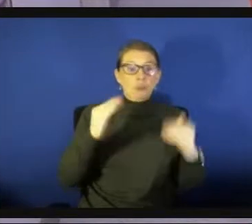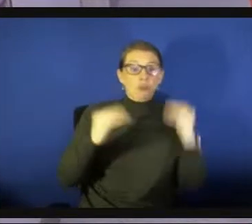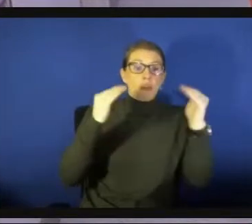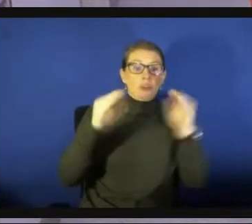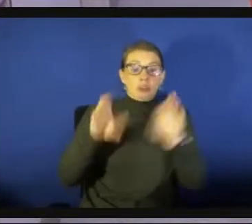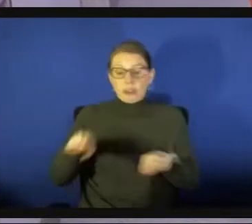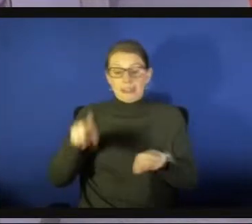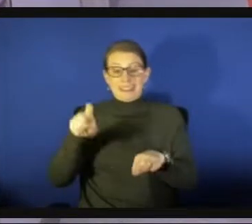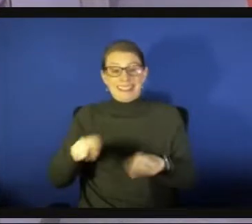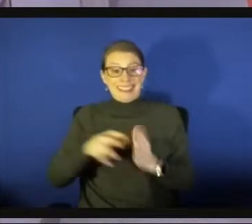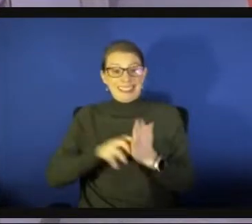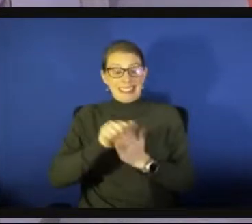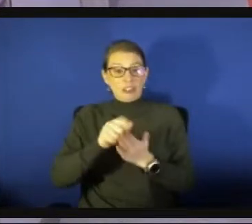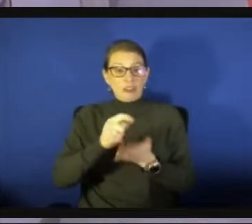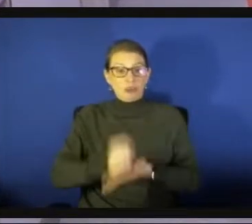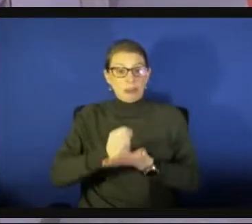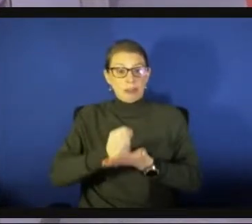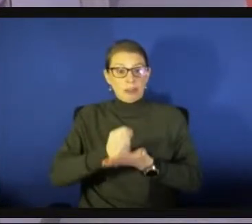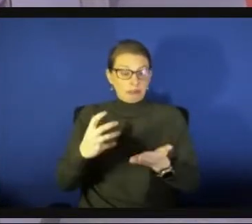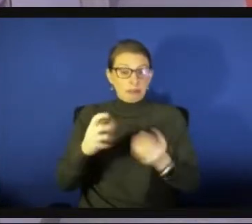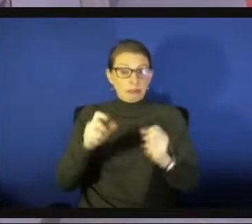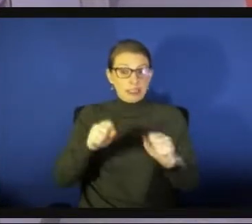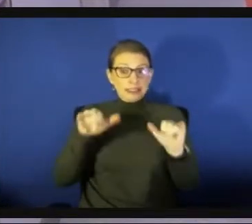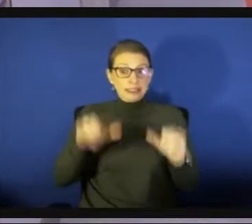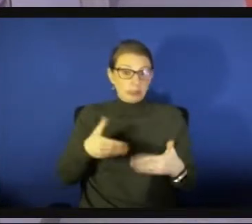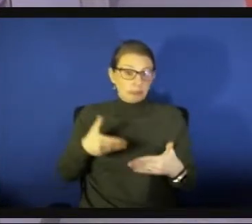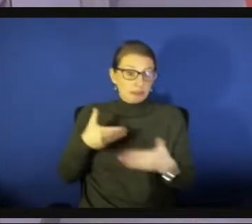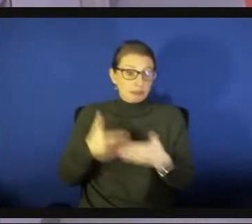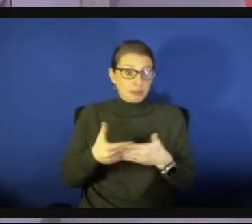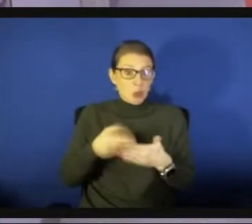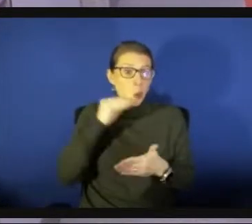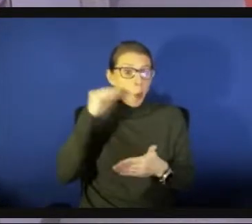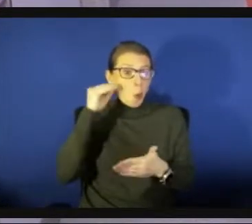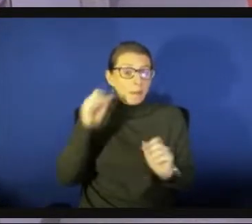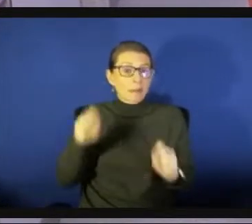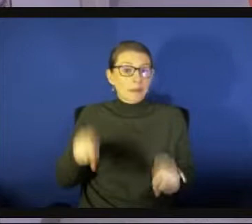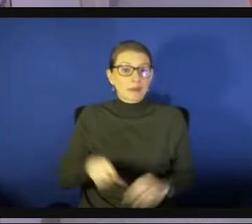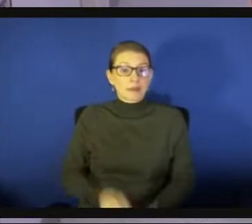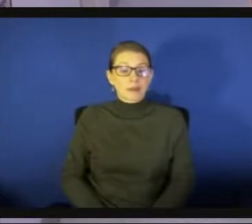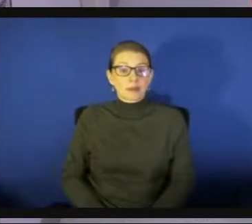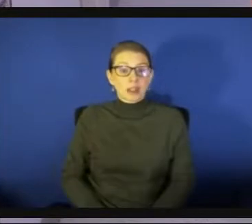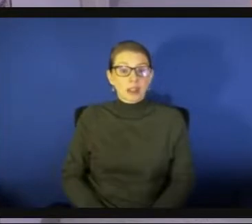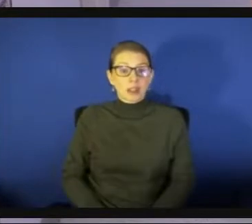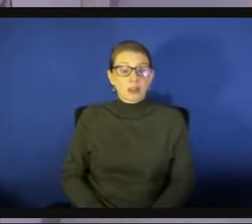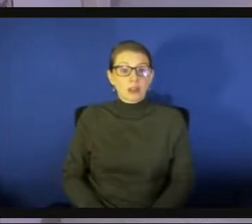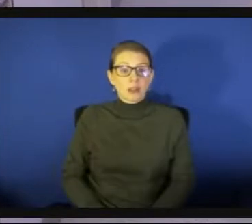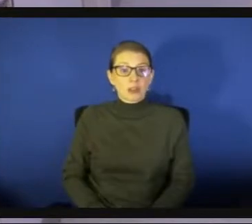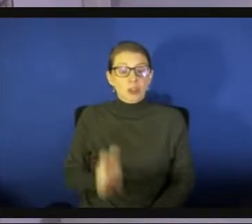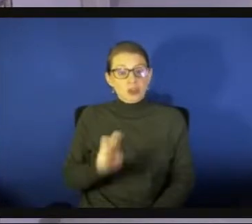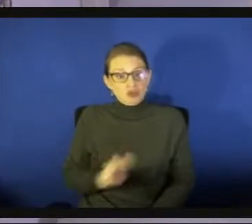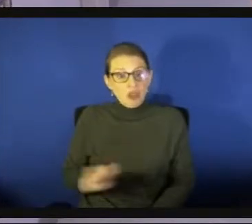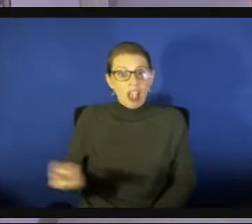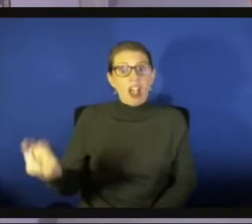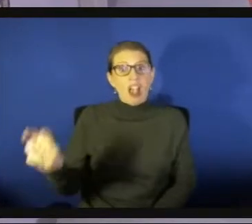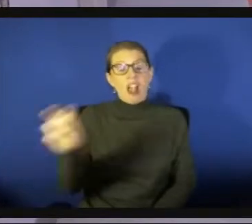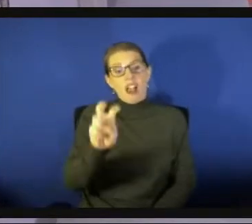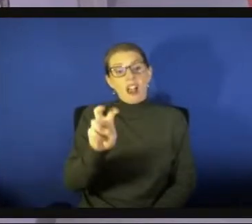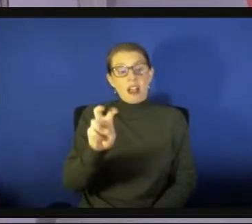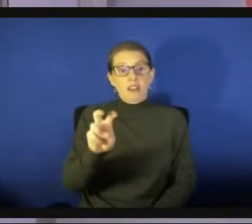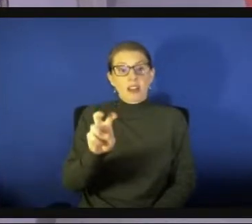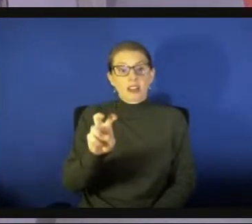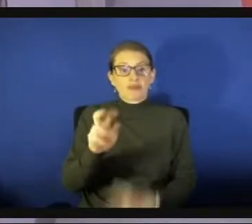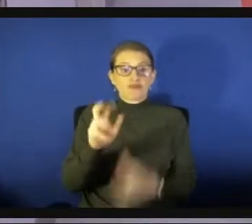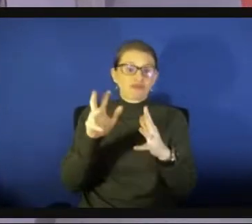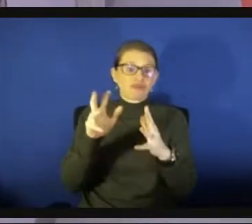cancer treatment will be able to stay close to home. They won't have to travel miles and miles away and be away from their family and their loved ones